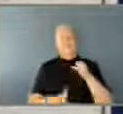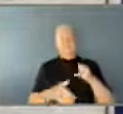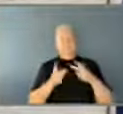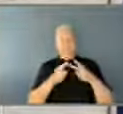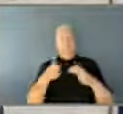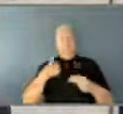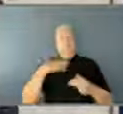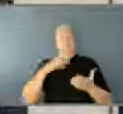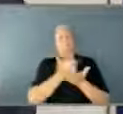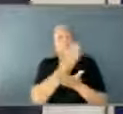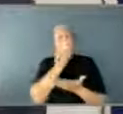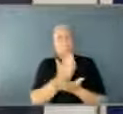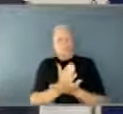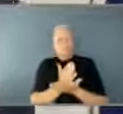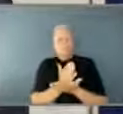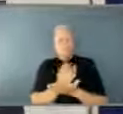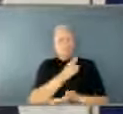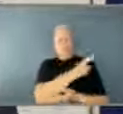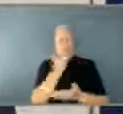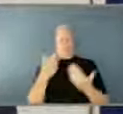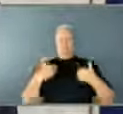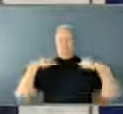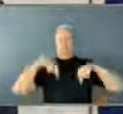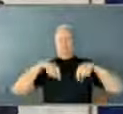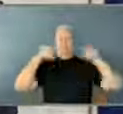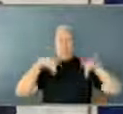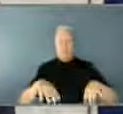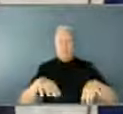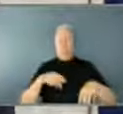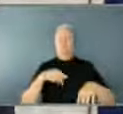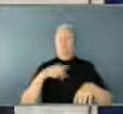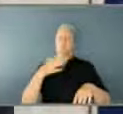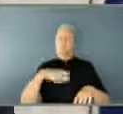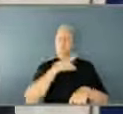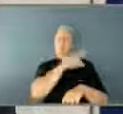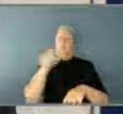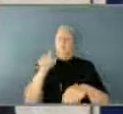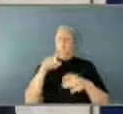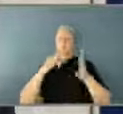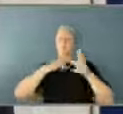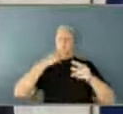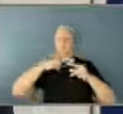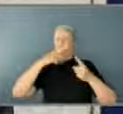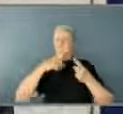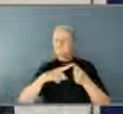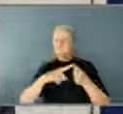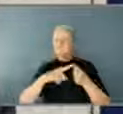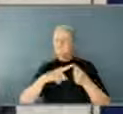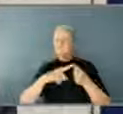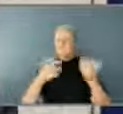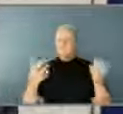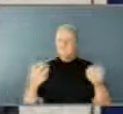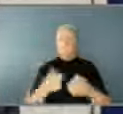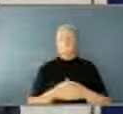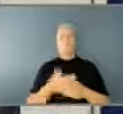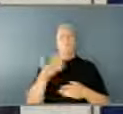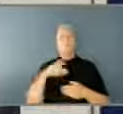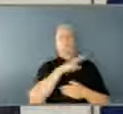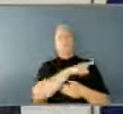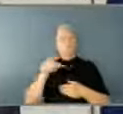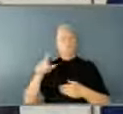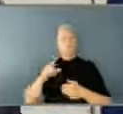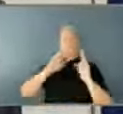who's on Australian soil is safe, and everybody who's on Australian soil has access to protection. So on the